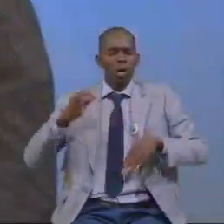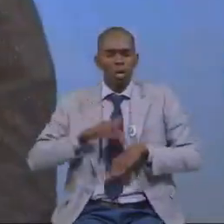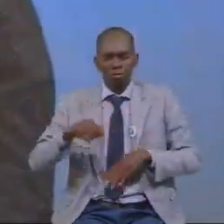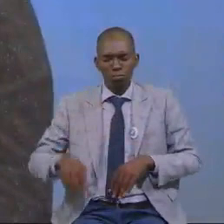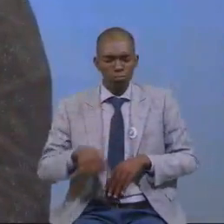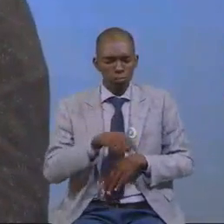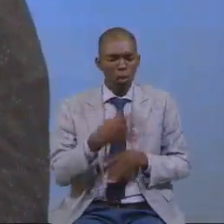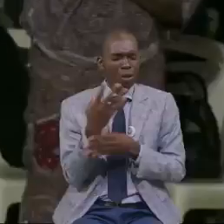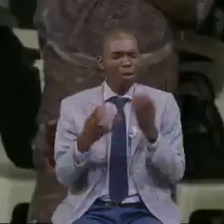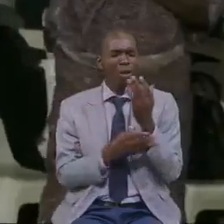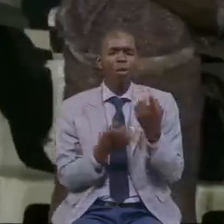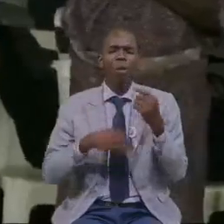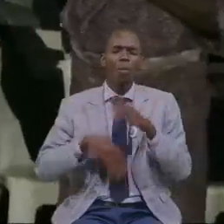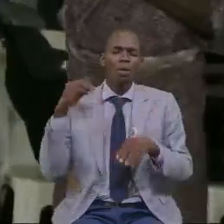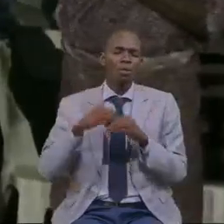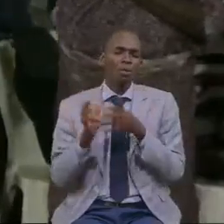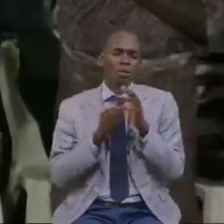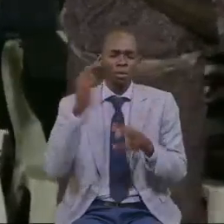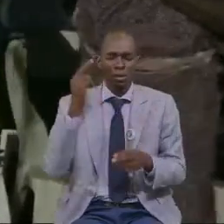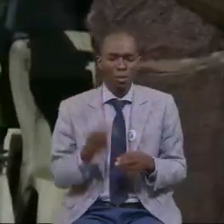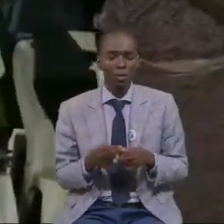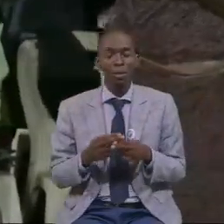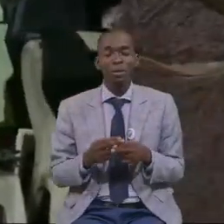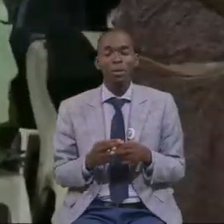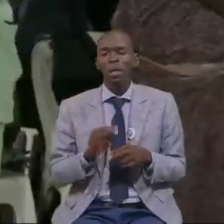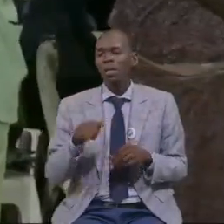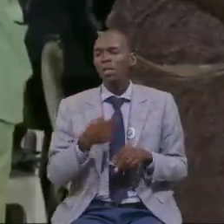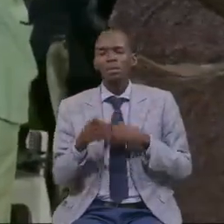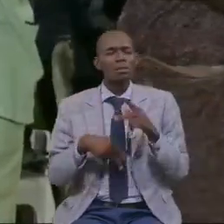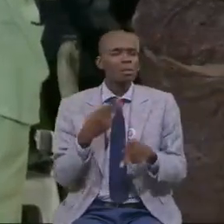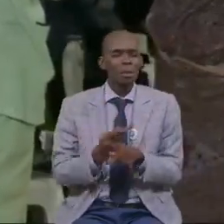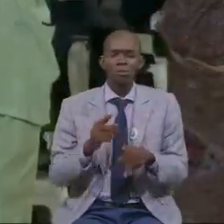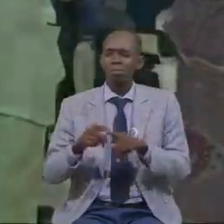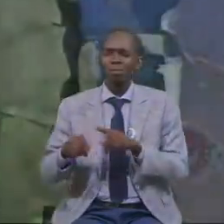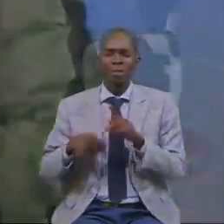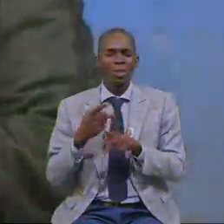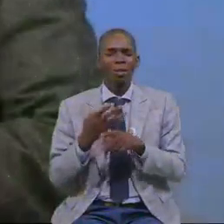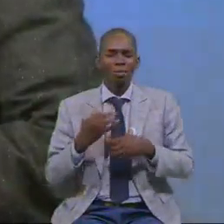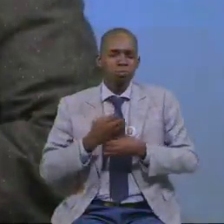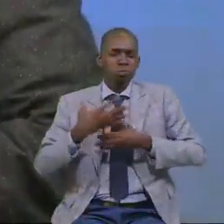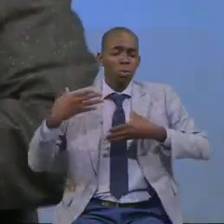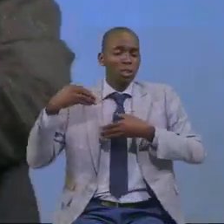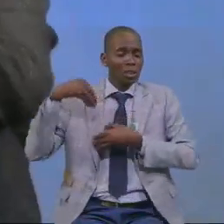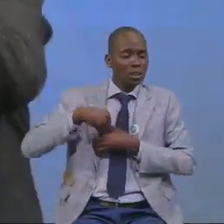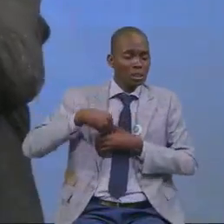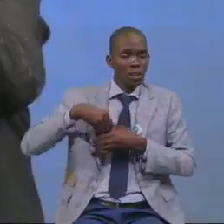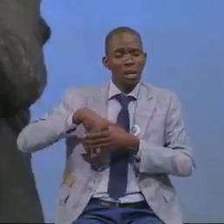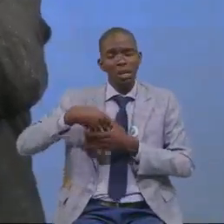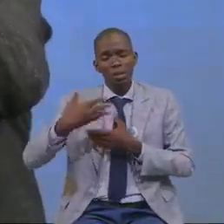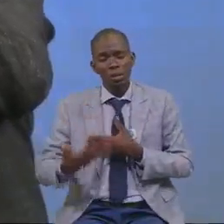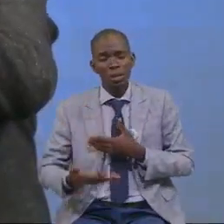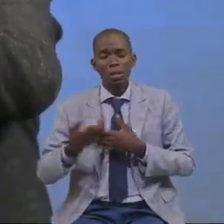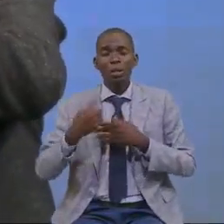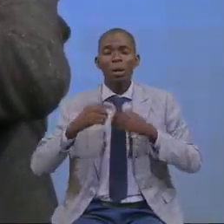in Jesus' name. Any kind of swelling, internal, external, the